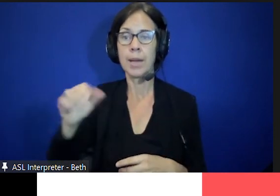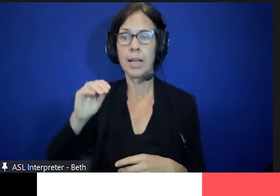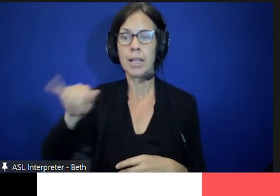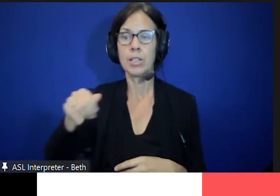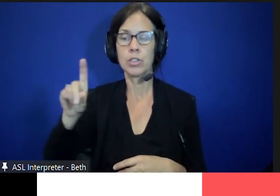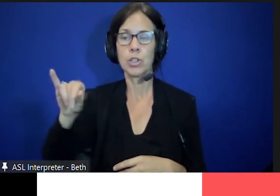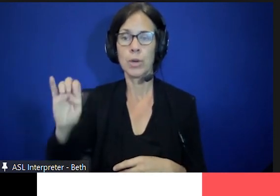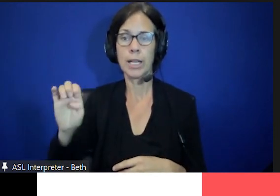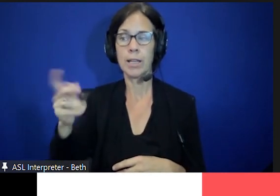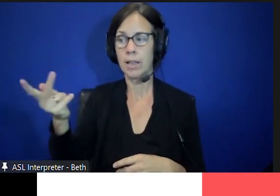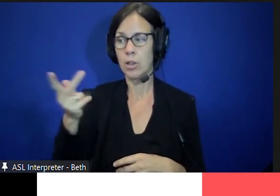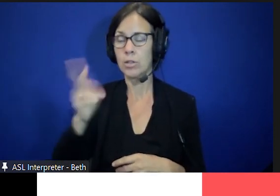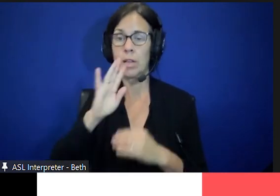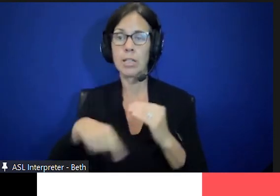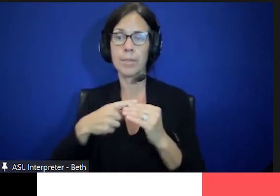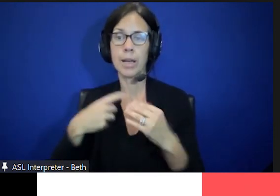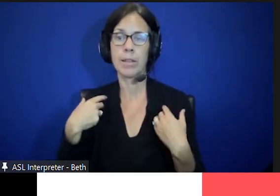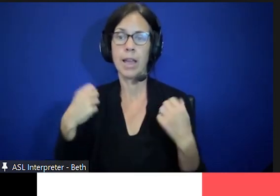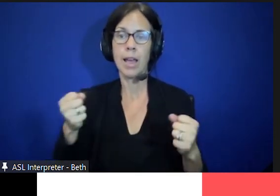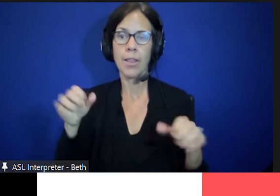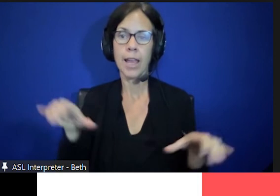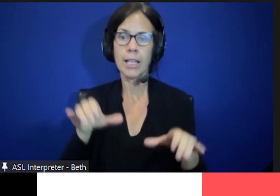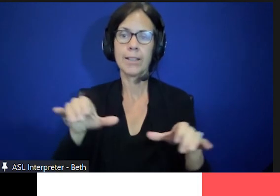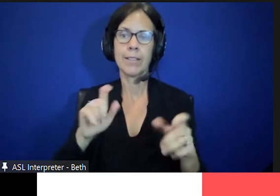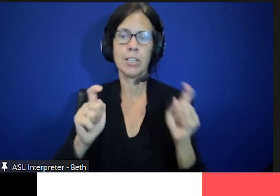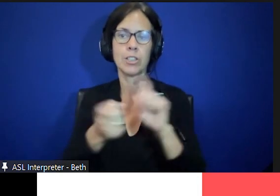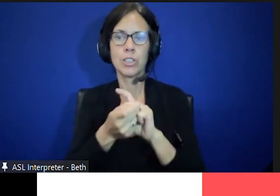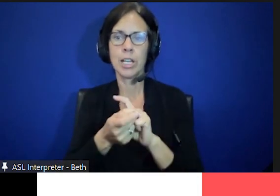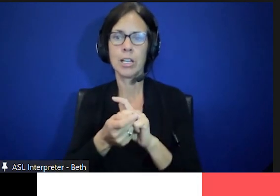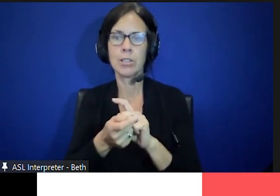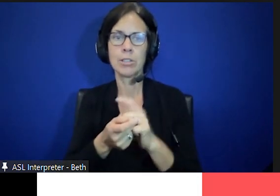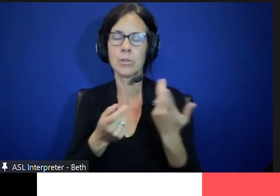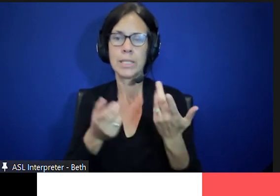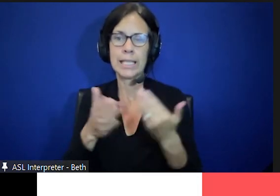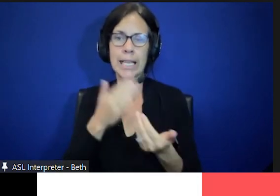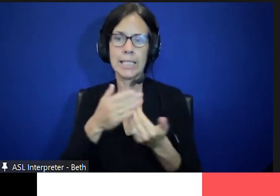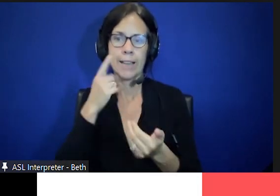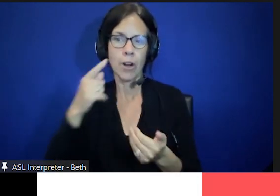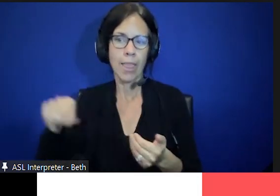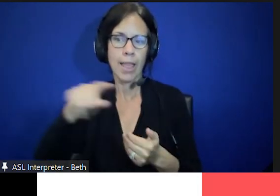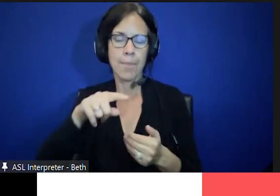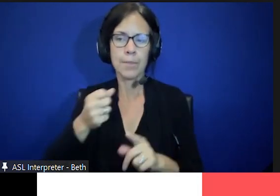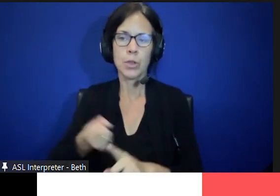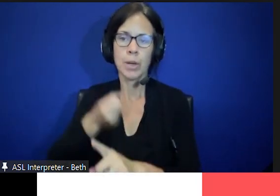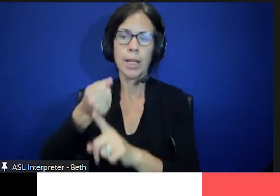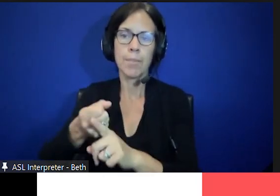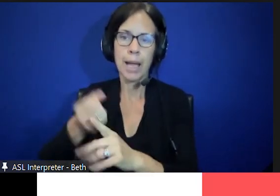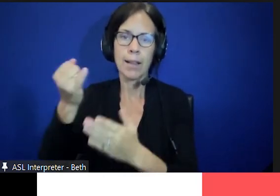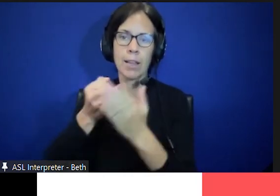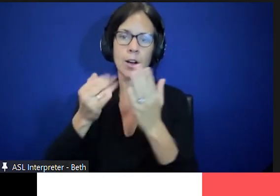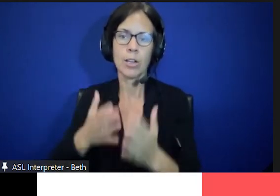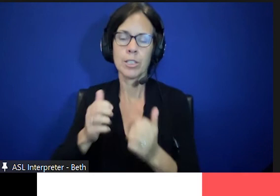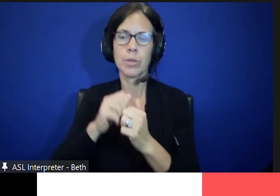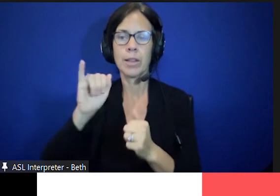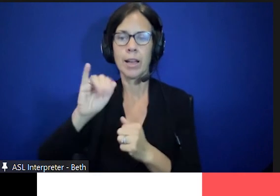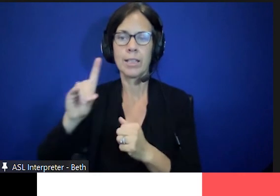talked about the health activity change came easy for them to, you know, impact the artists with IDD,